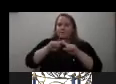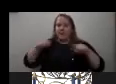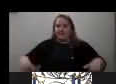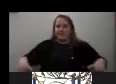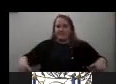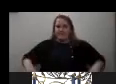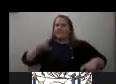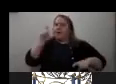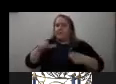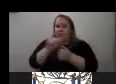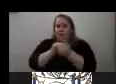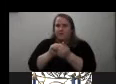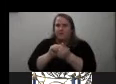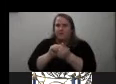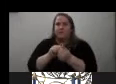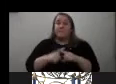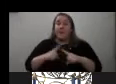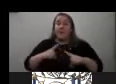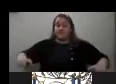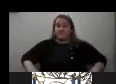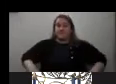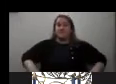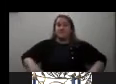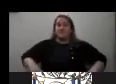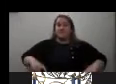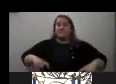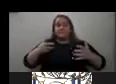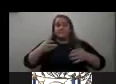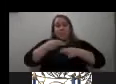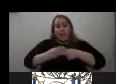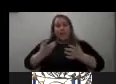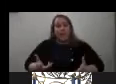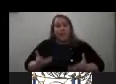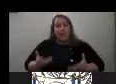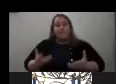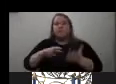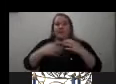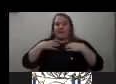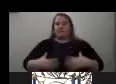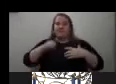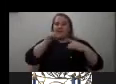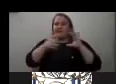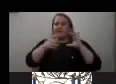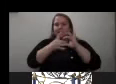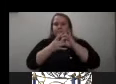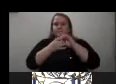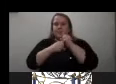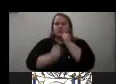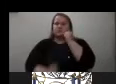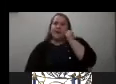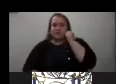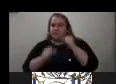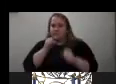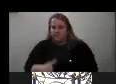weigh a lot and we didn't want them to pull the costumes and the stretch of the leotards out.